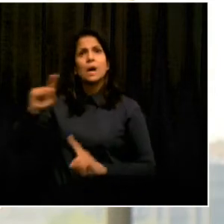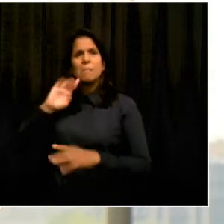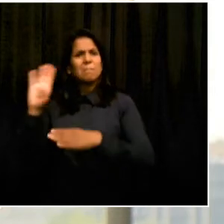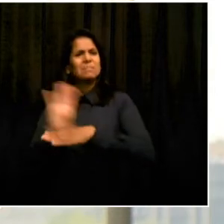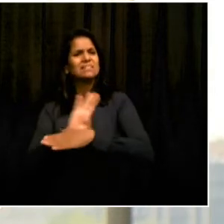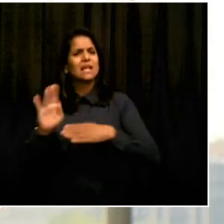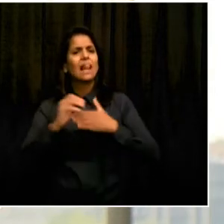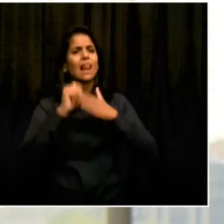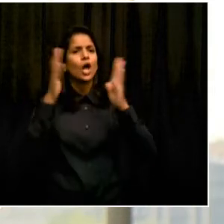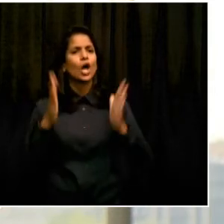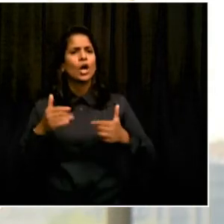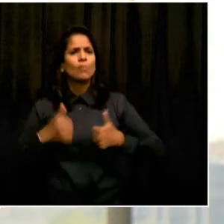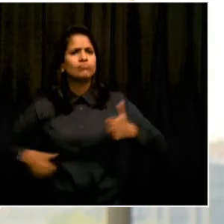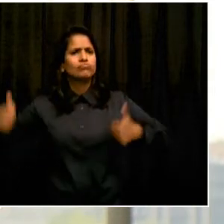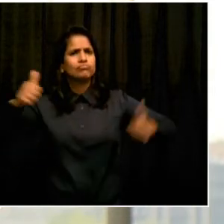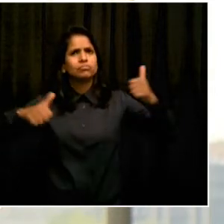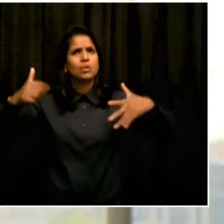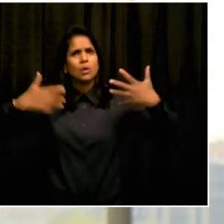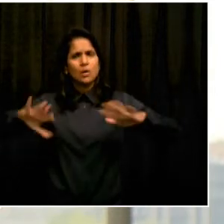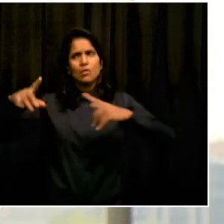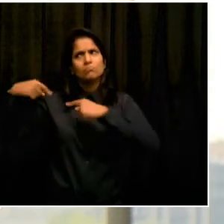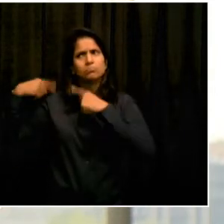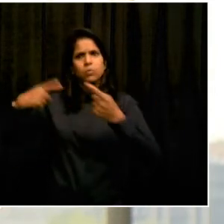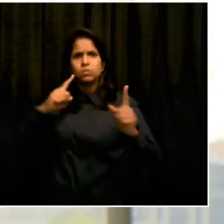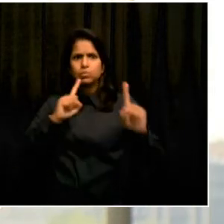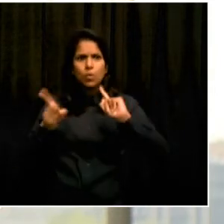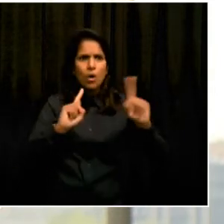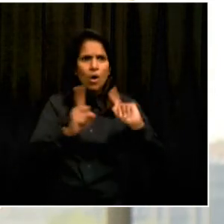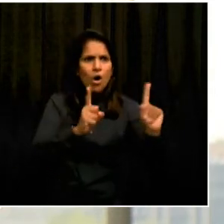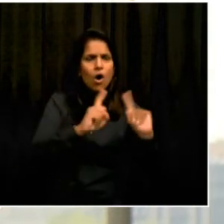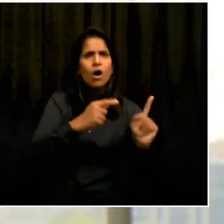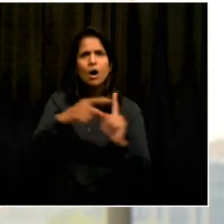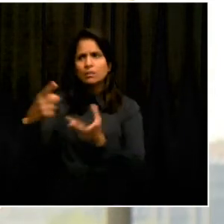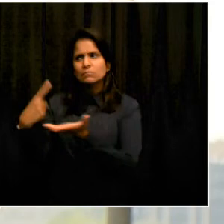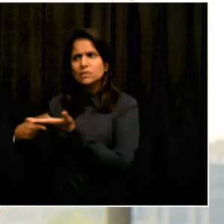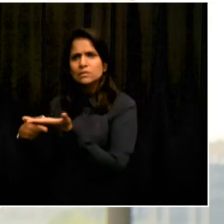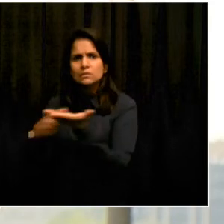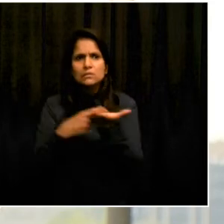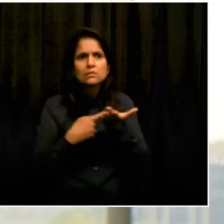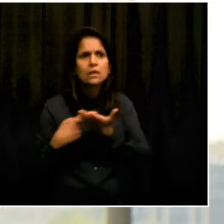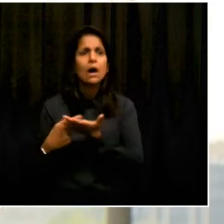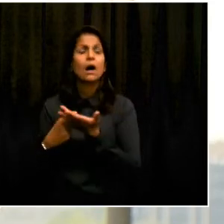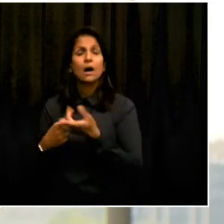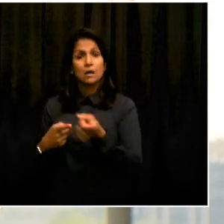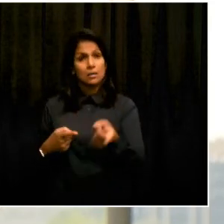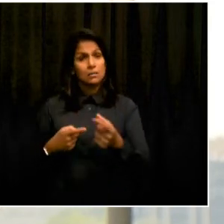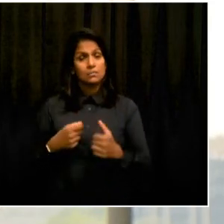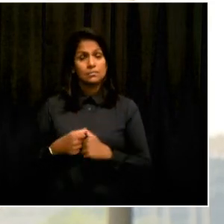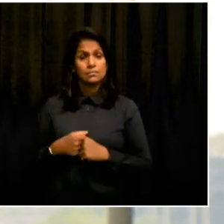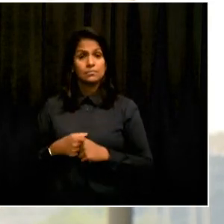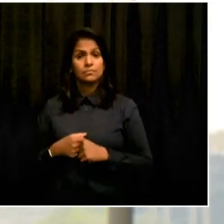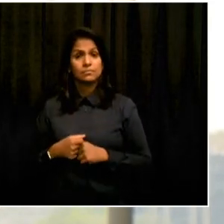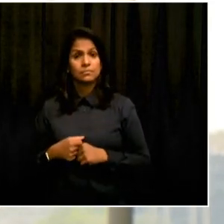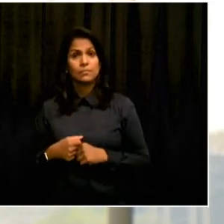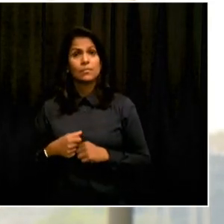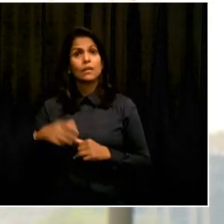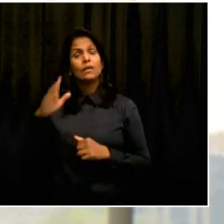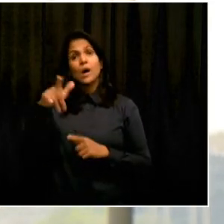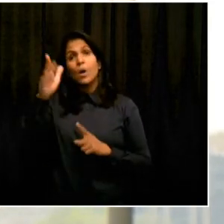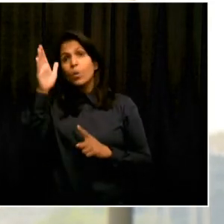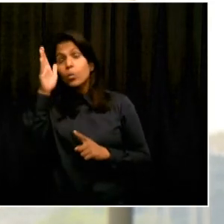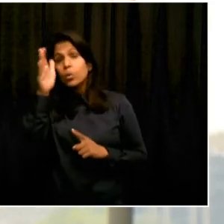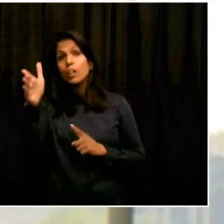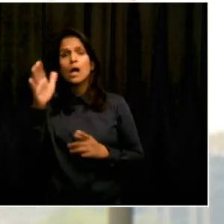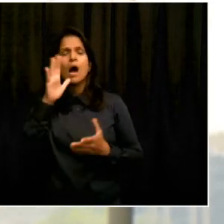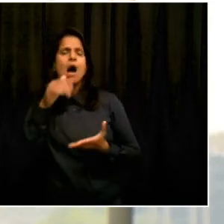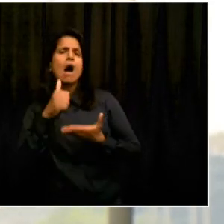to discuss what they're going to need and how we can help. The situation in the hotel industry is very, very painful.